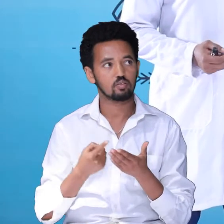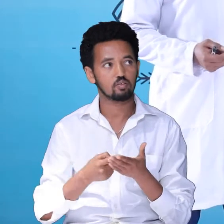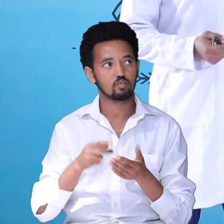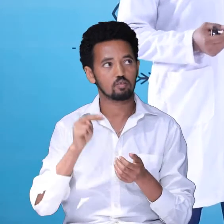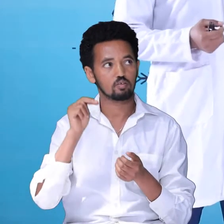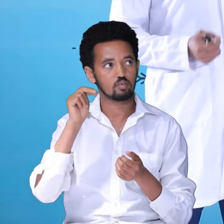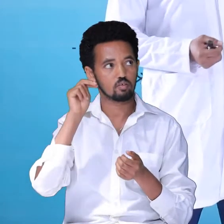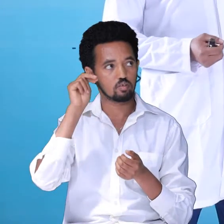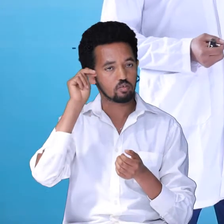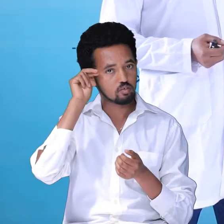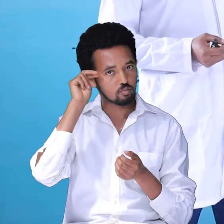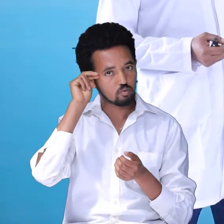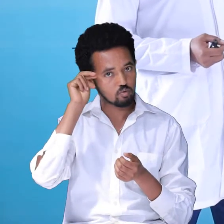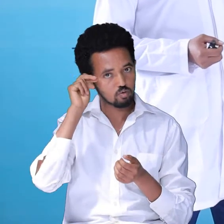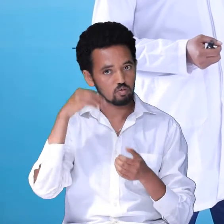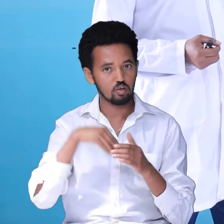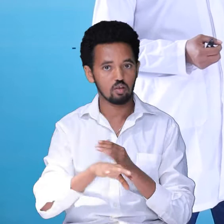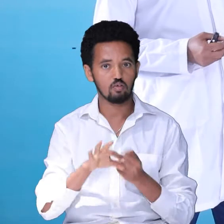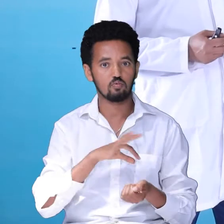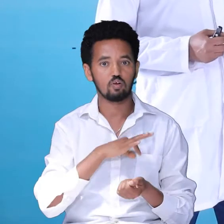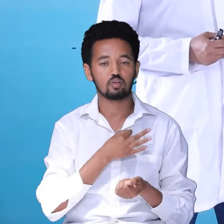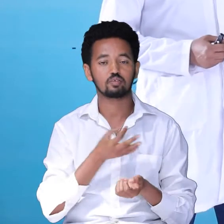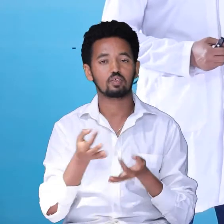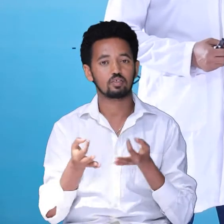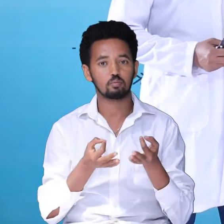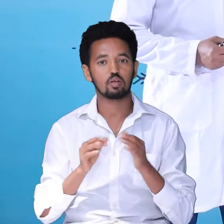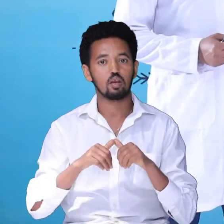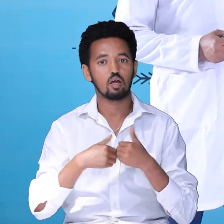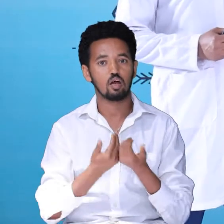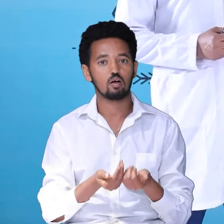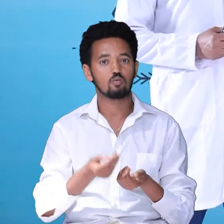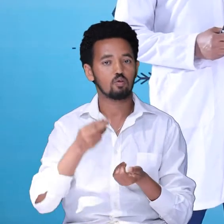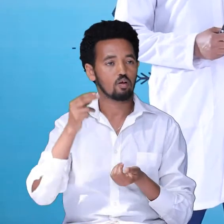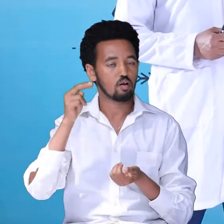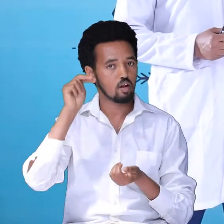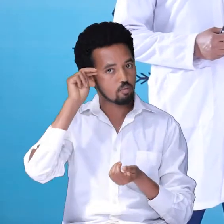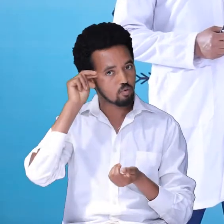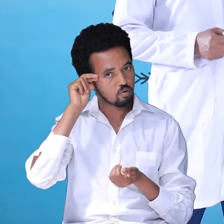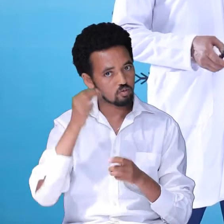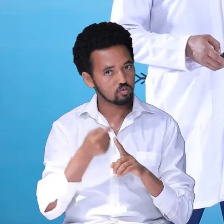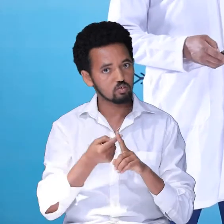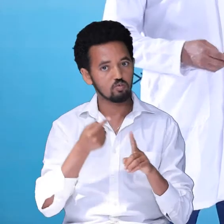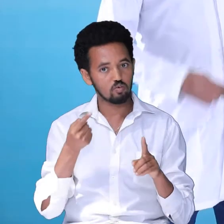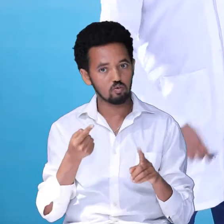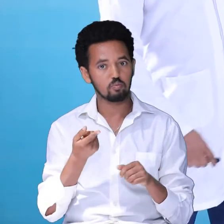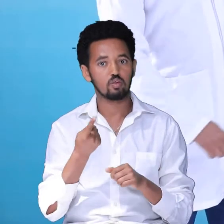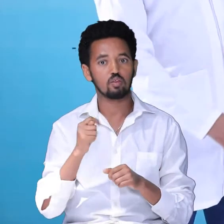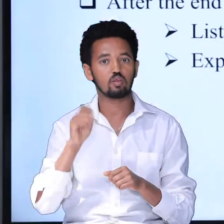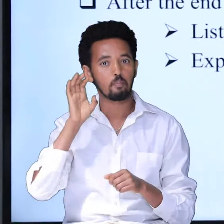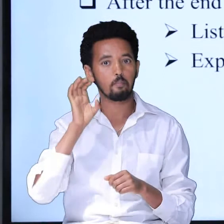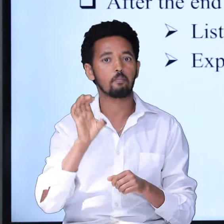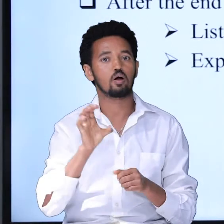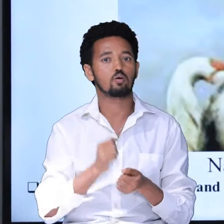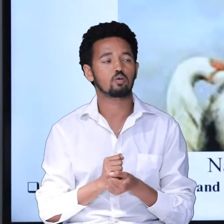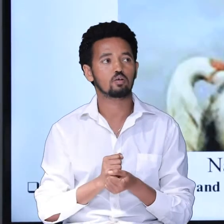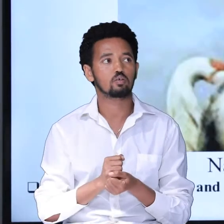Napoleon in France, explain how Napoleon was overthrown from the power.